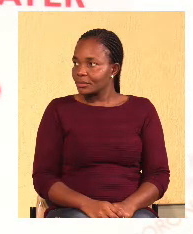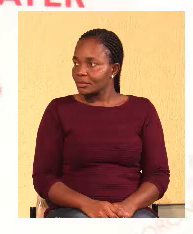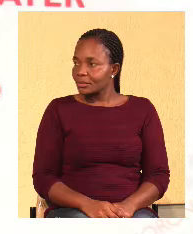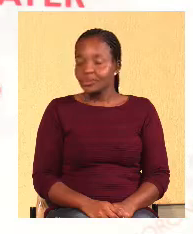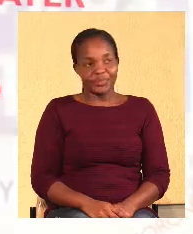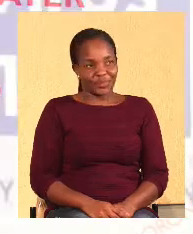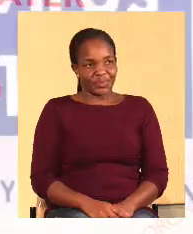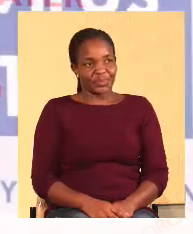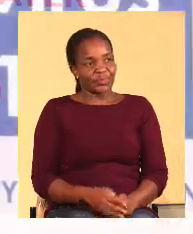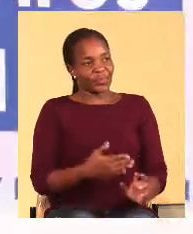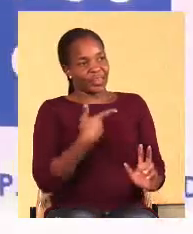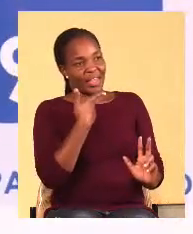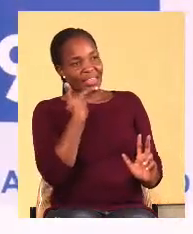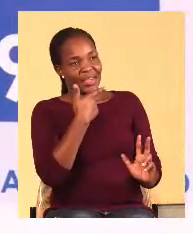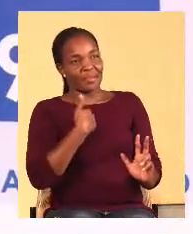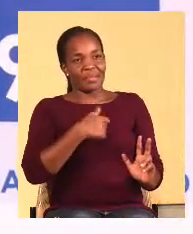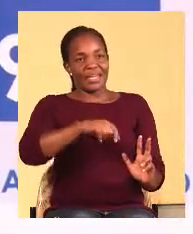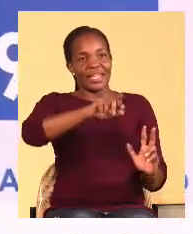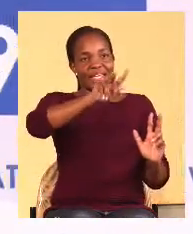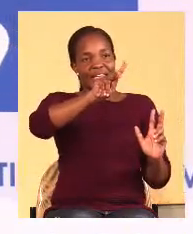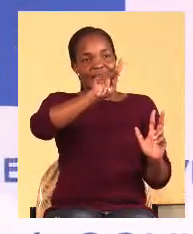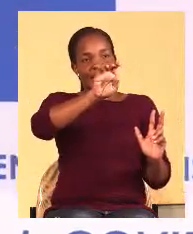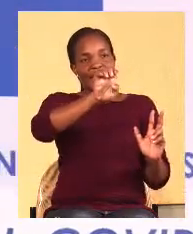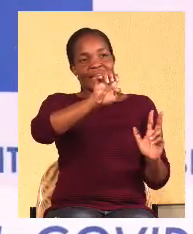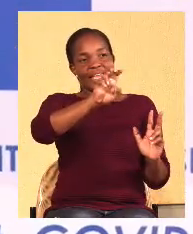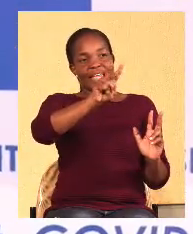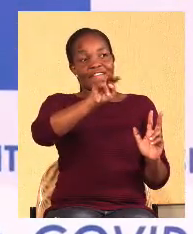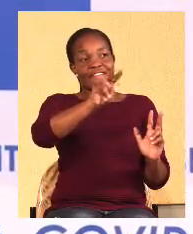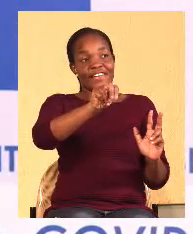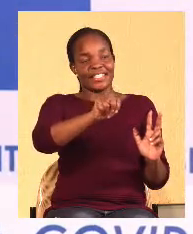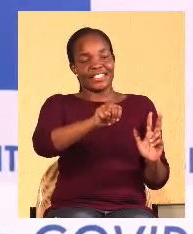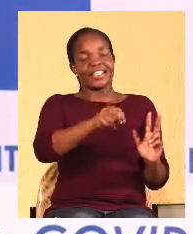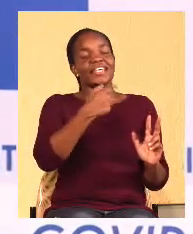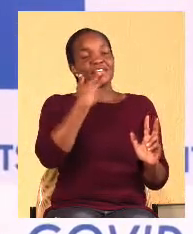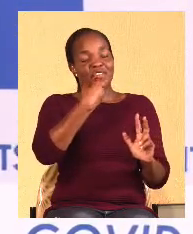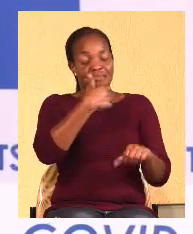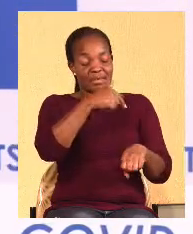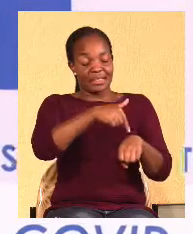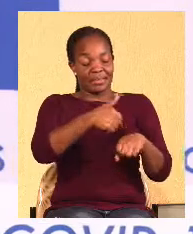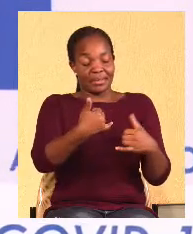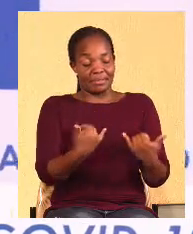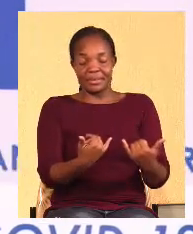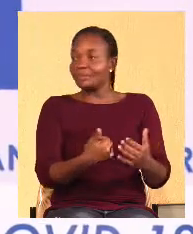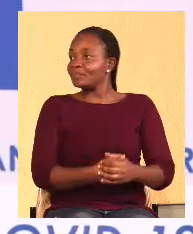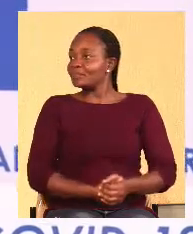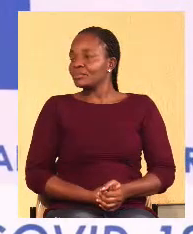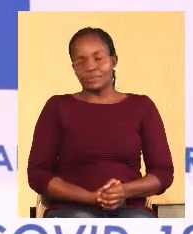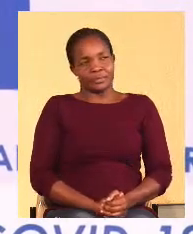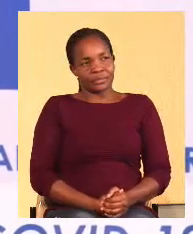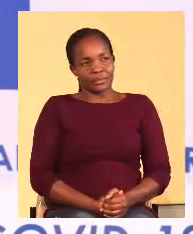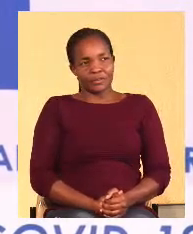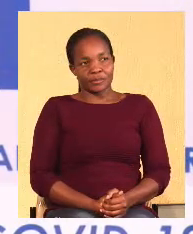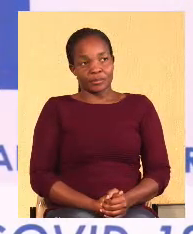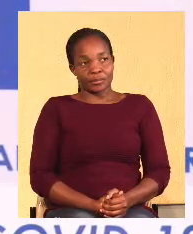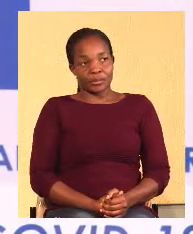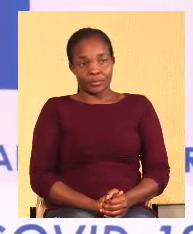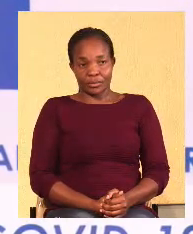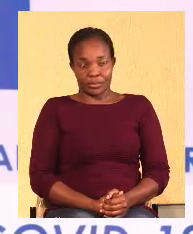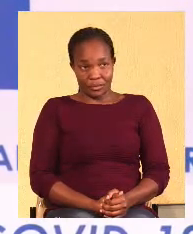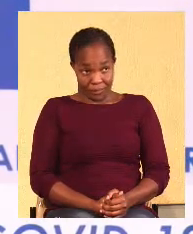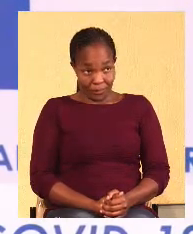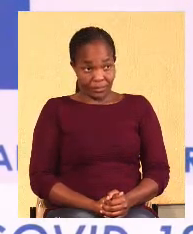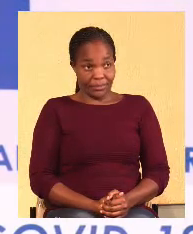Thank you. My name is Kevin. I am a presenter on Eagle FM. Thank you for the opportunity. If I am to indicate